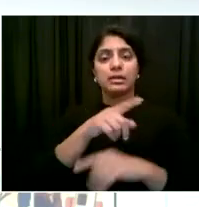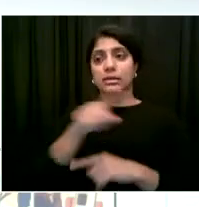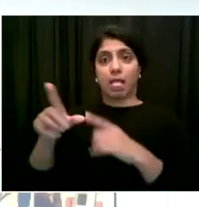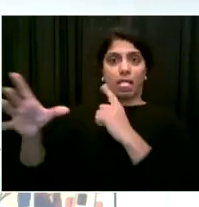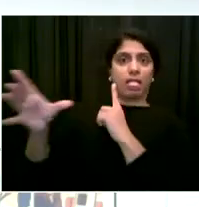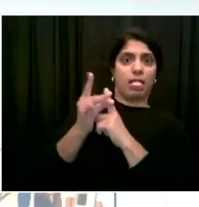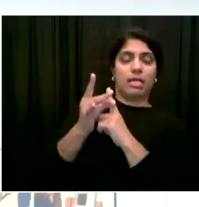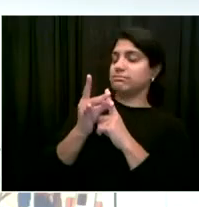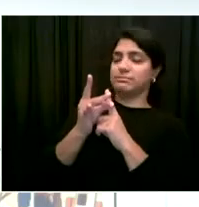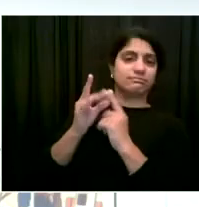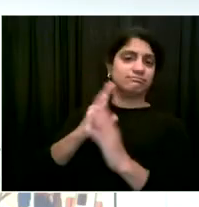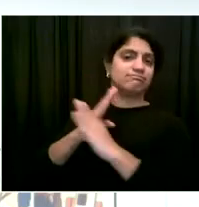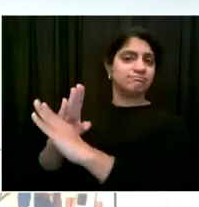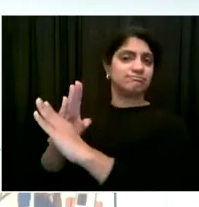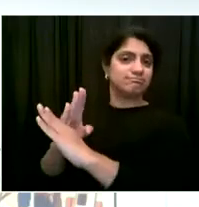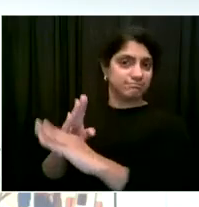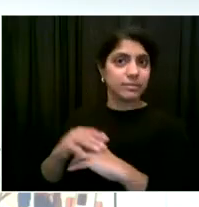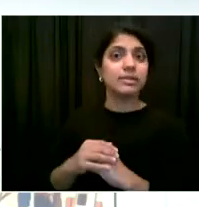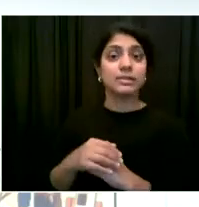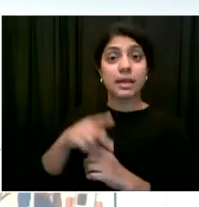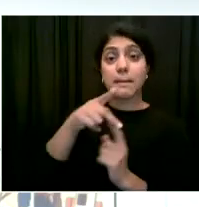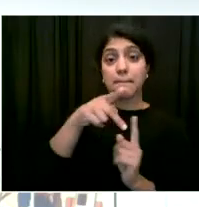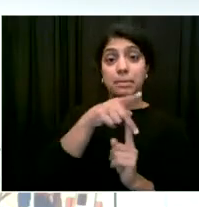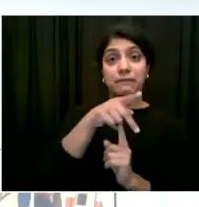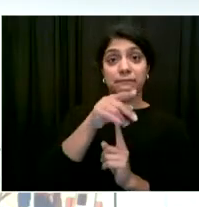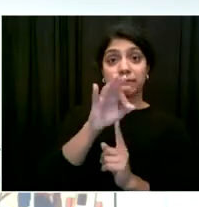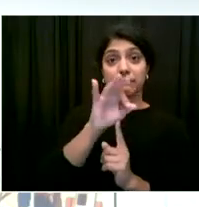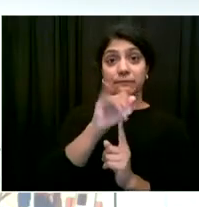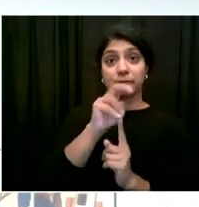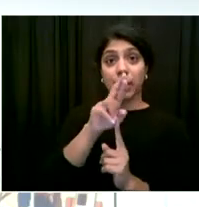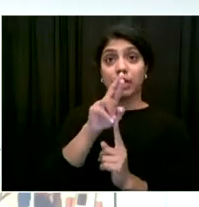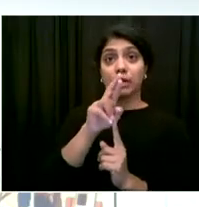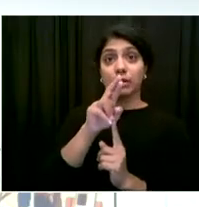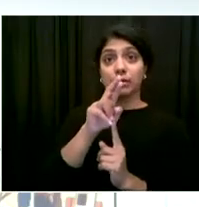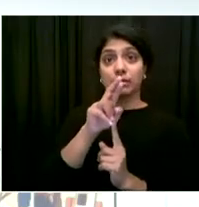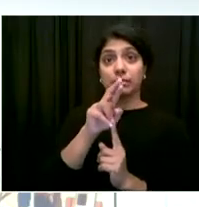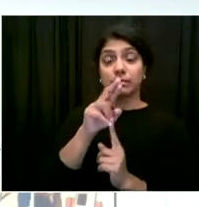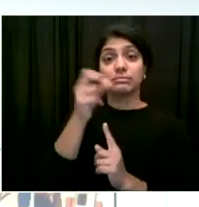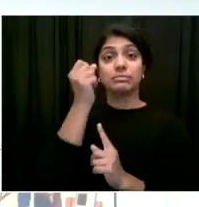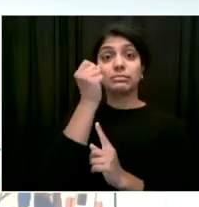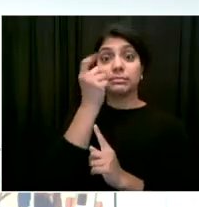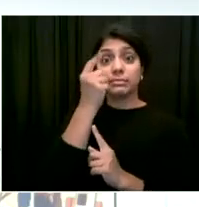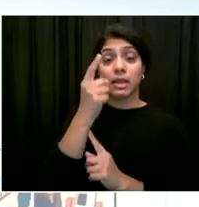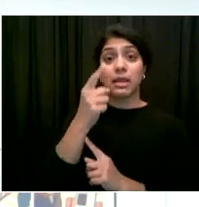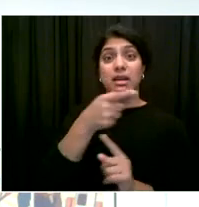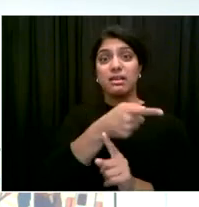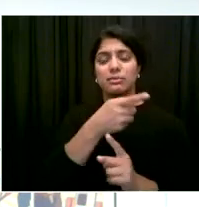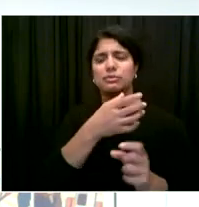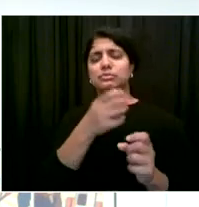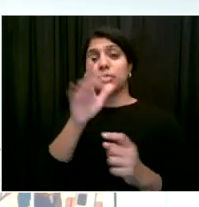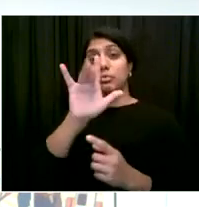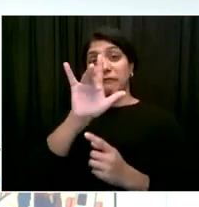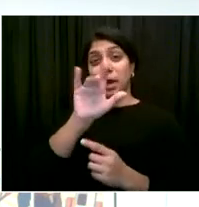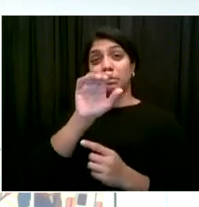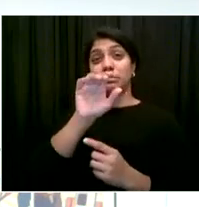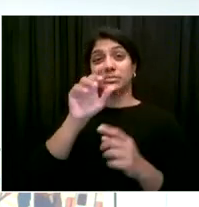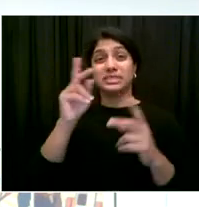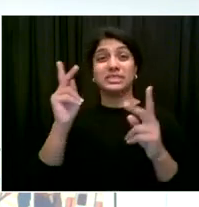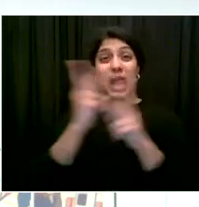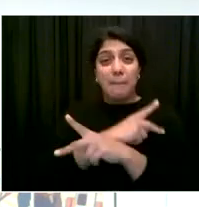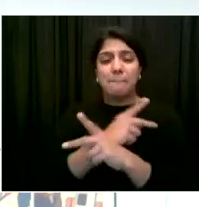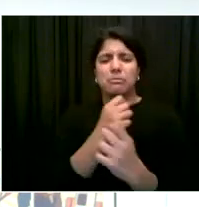way that we should think about this is that an additional dose helps keep your immunity up to date.